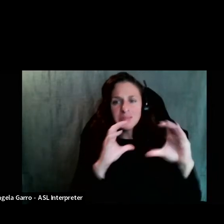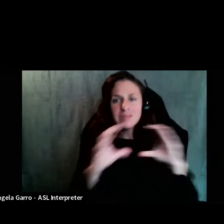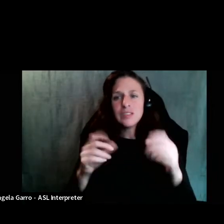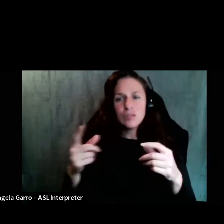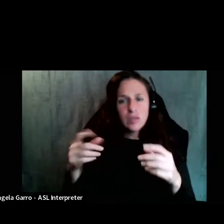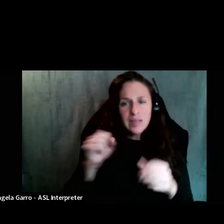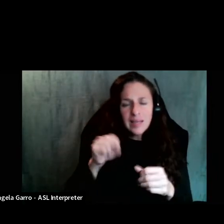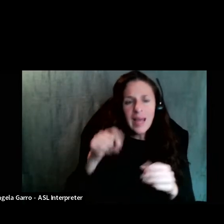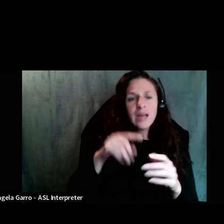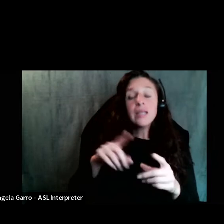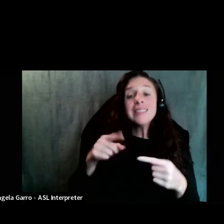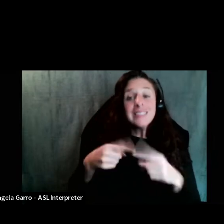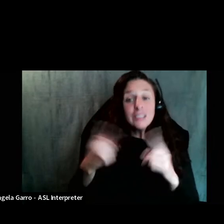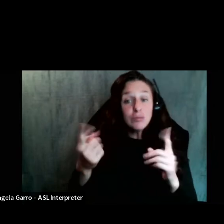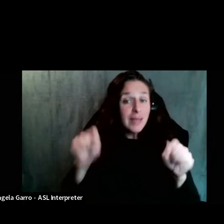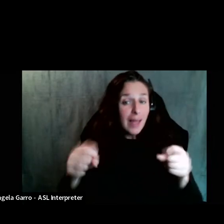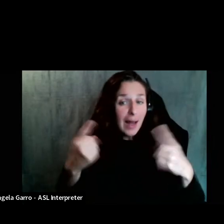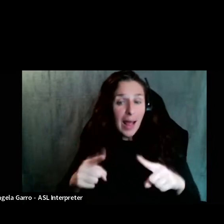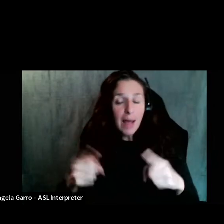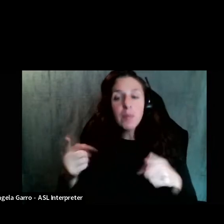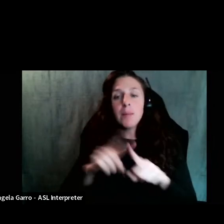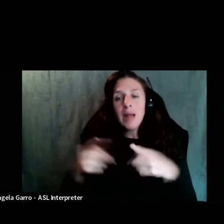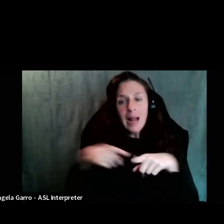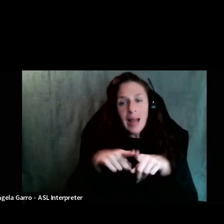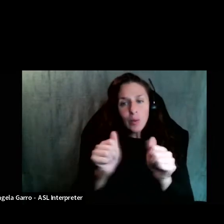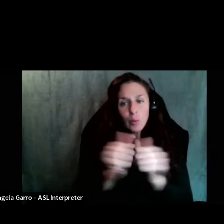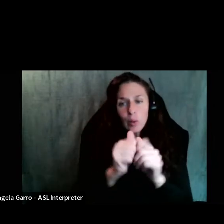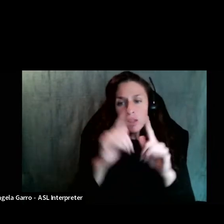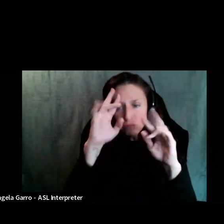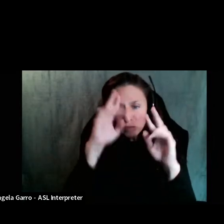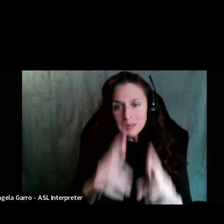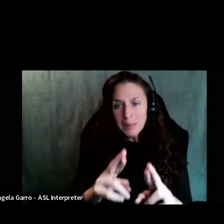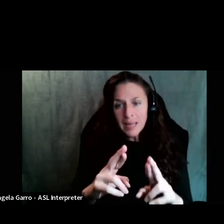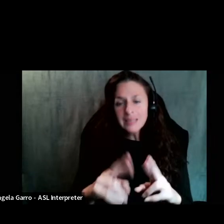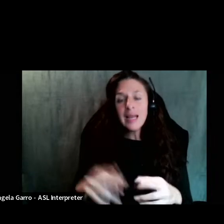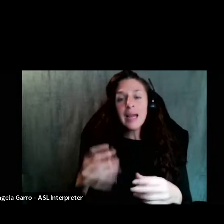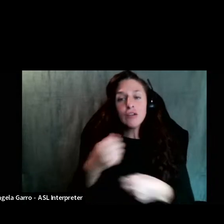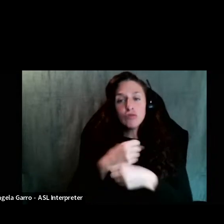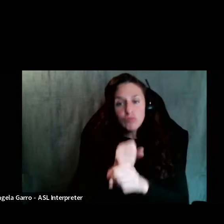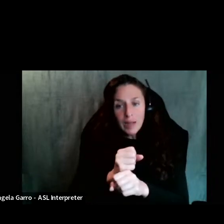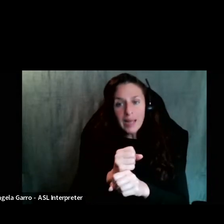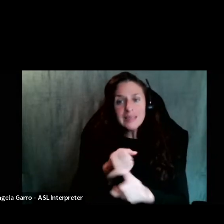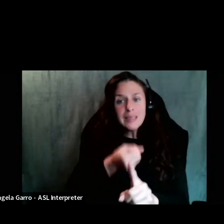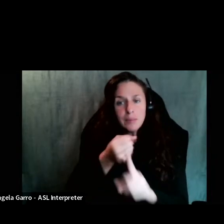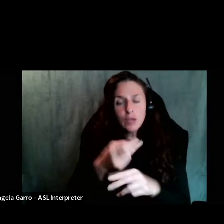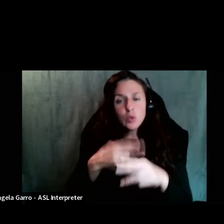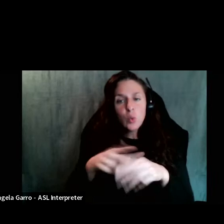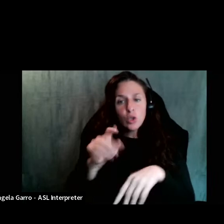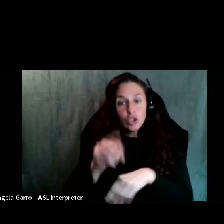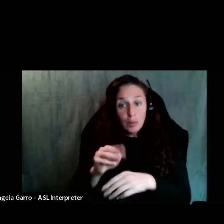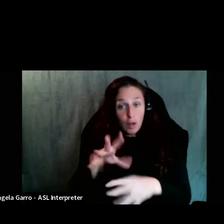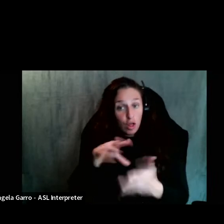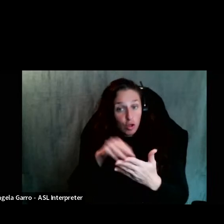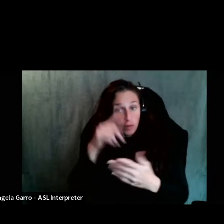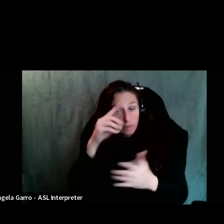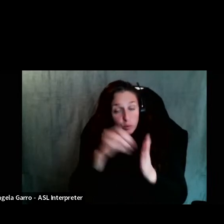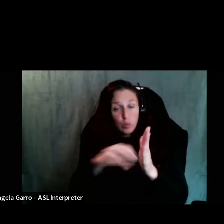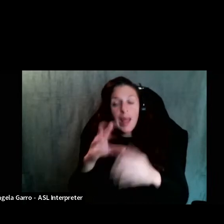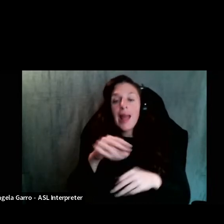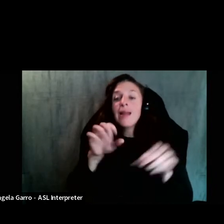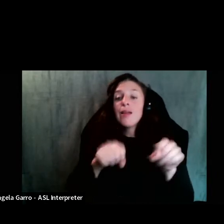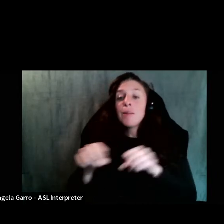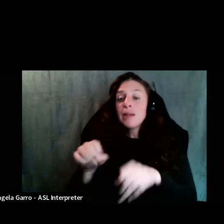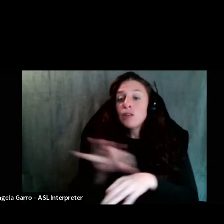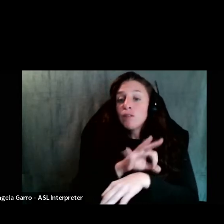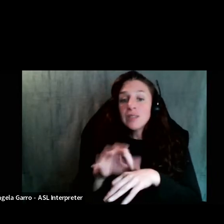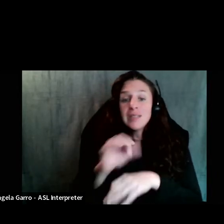where disagreement can happen and align with respect, that creates impacts in the short-term learning for students and also in their ability to function